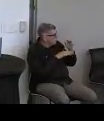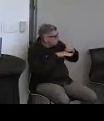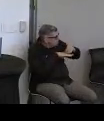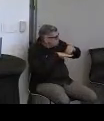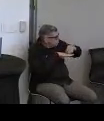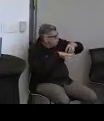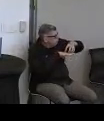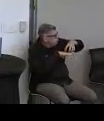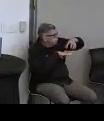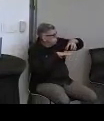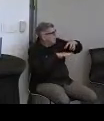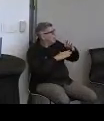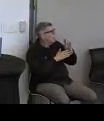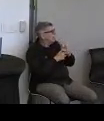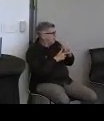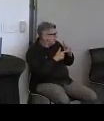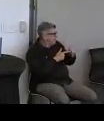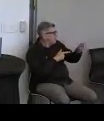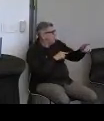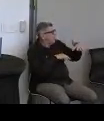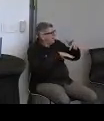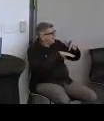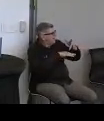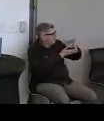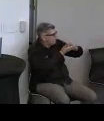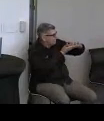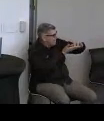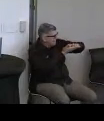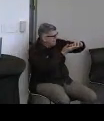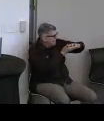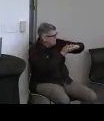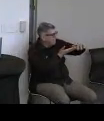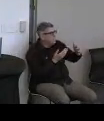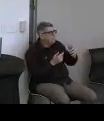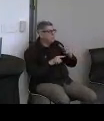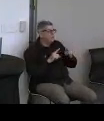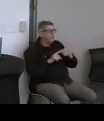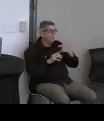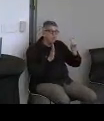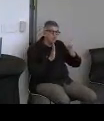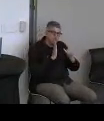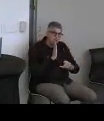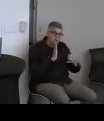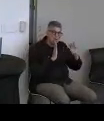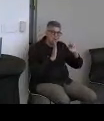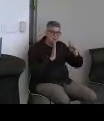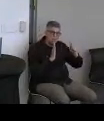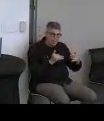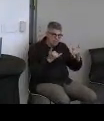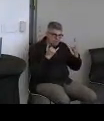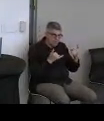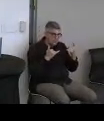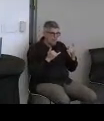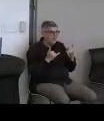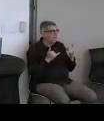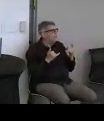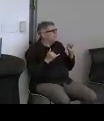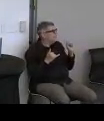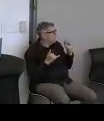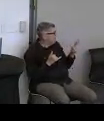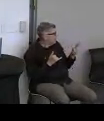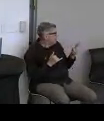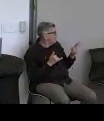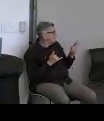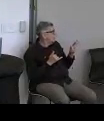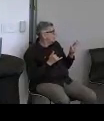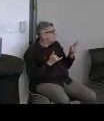a feelable drawing. So if you draw your map of San Francisco, put on there whatever you